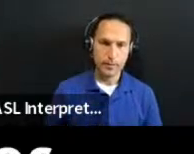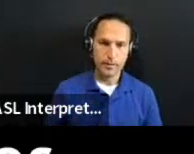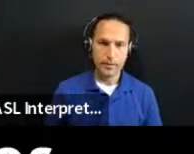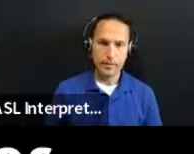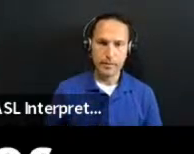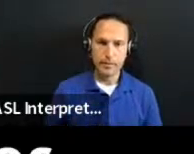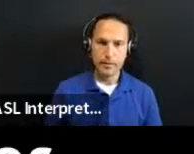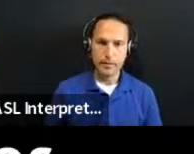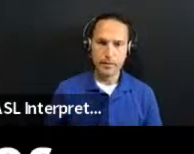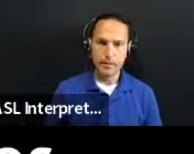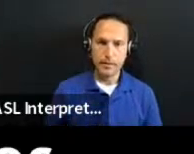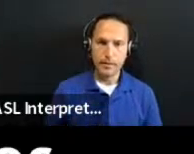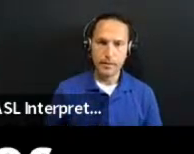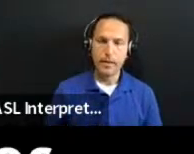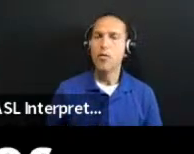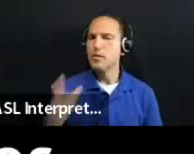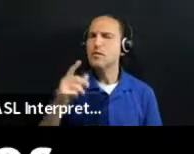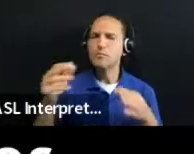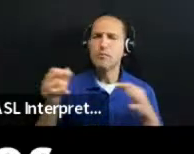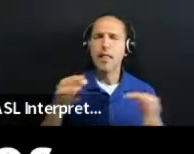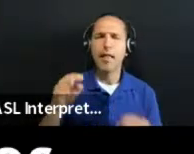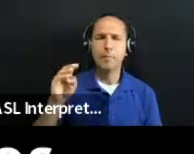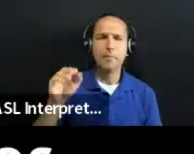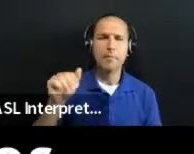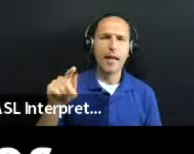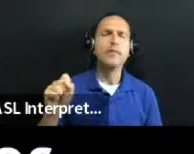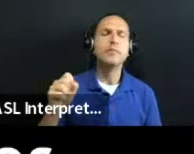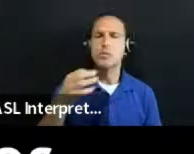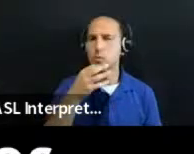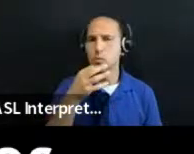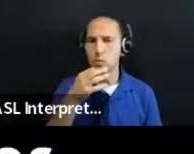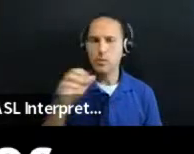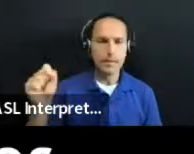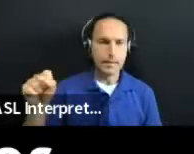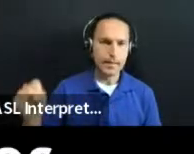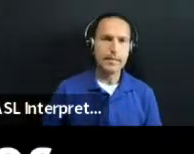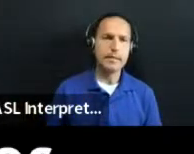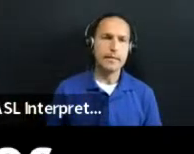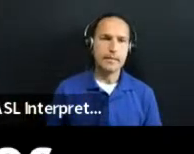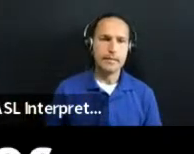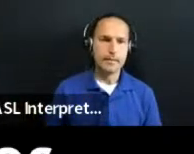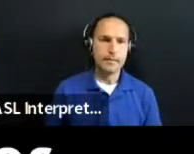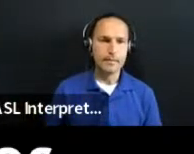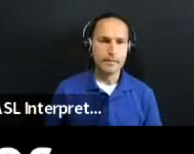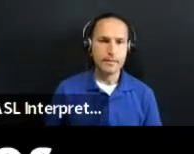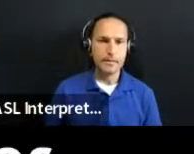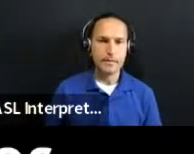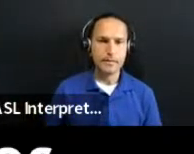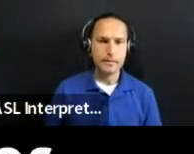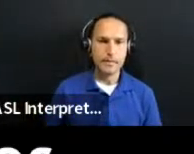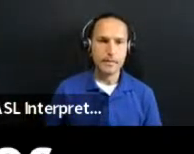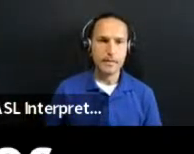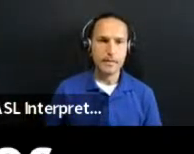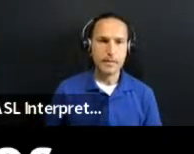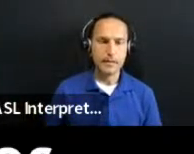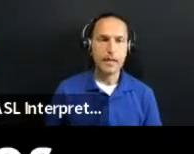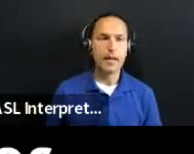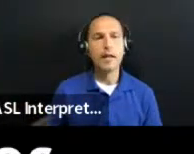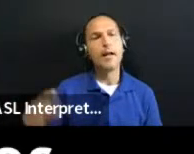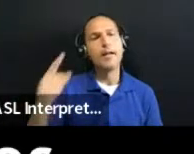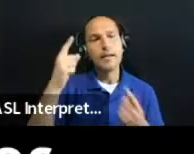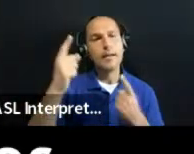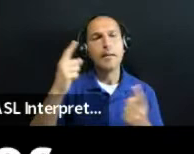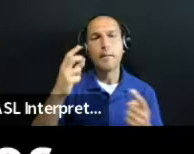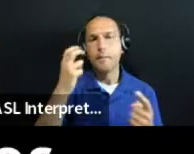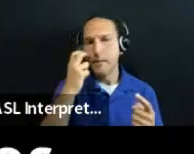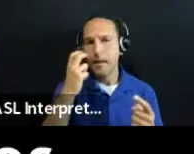yes, we will get into maps very soon. Yes. So So yeah, consider blind users